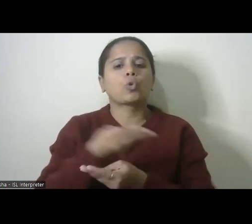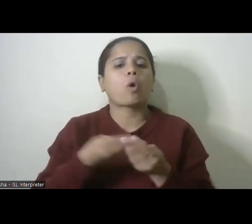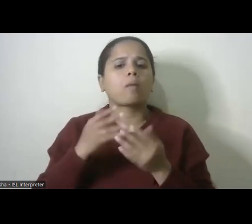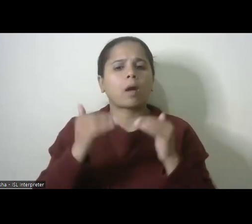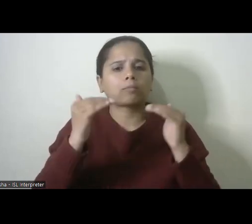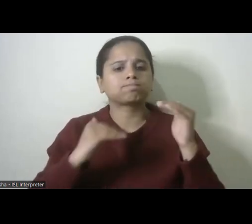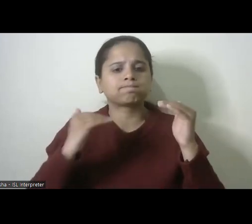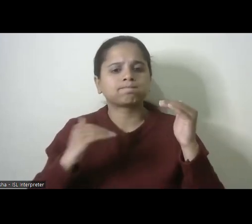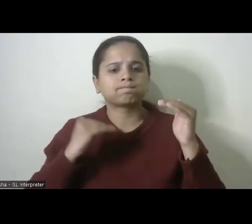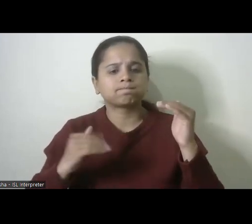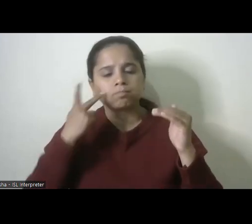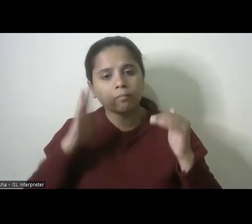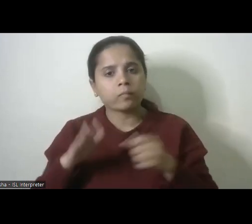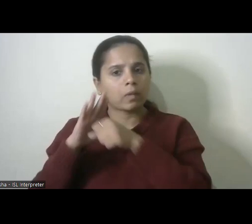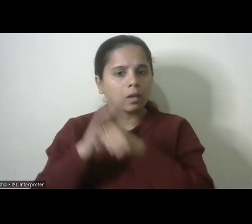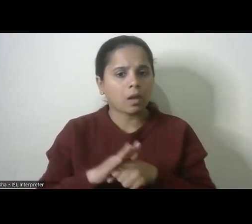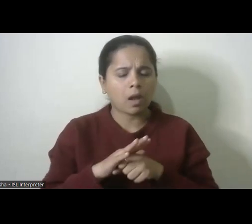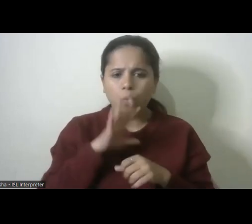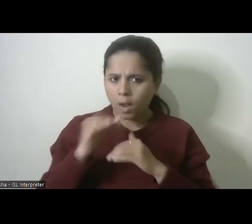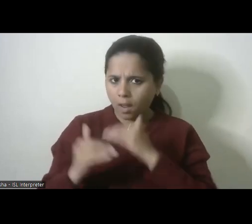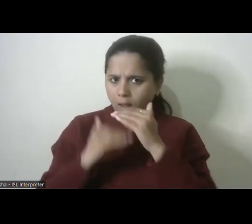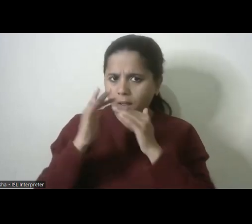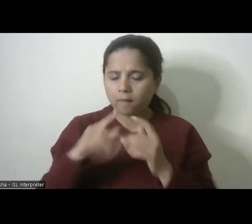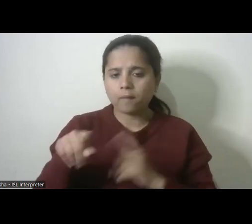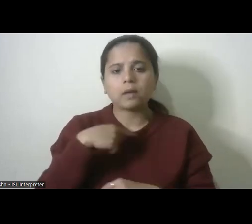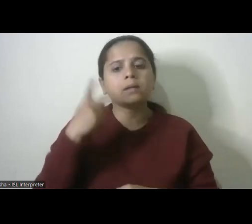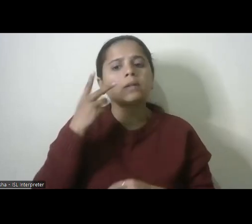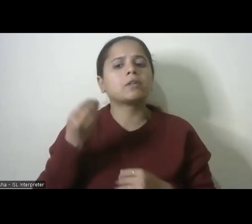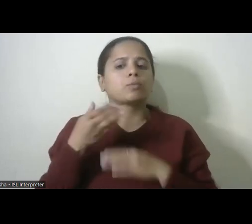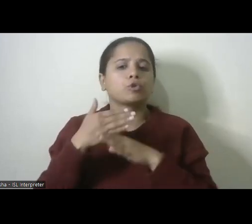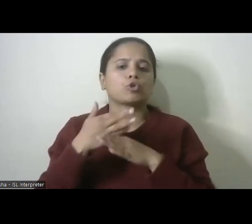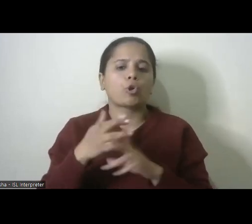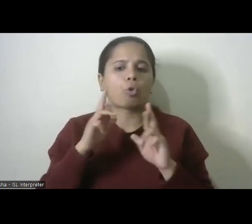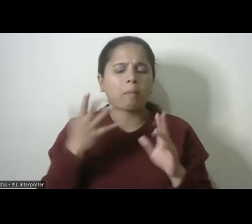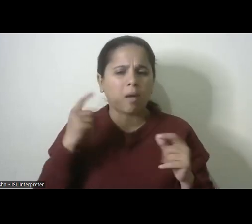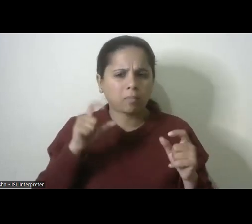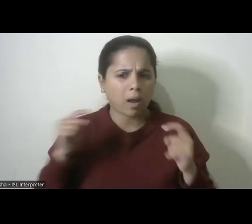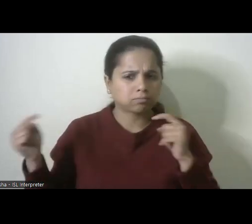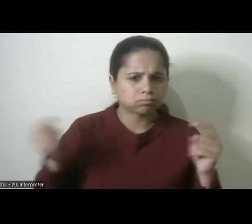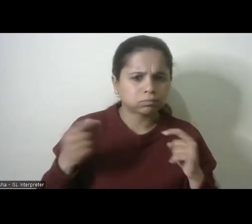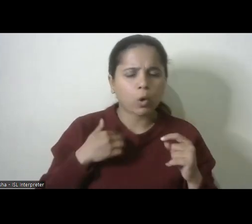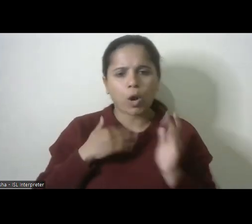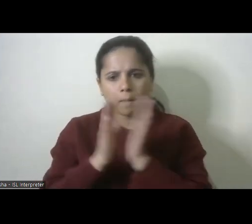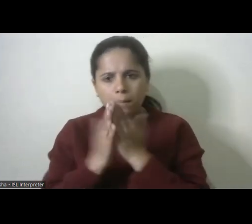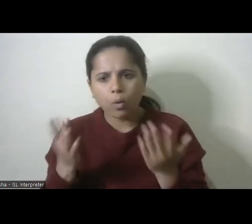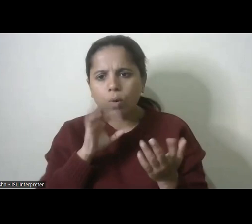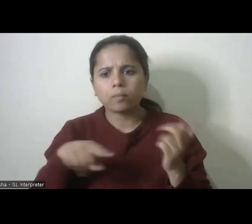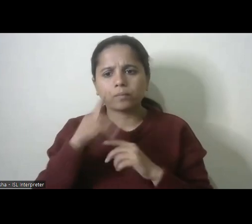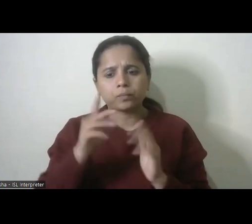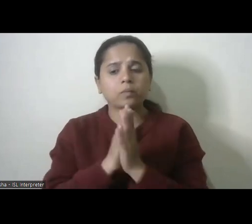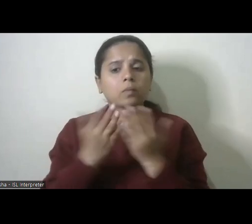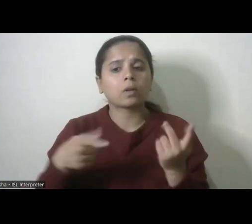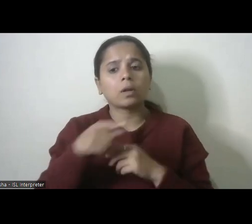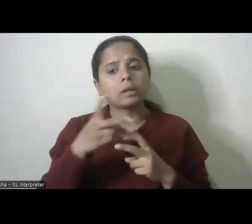hierarchies despite growth. And I thought that I would share some of the arguments of our book, our co-authored book, Ground Down